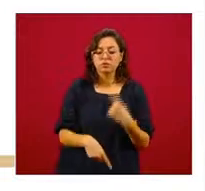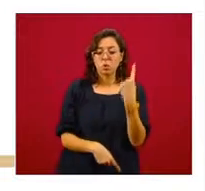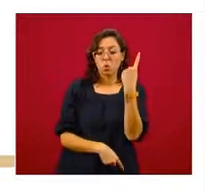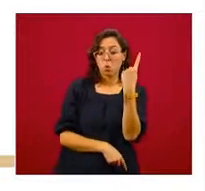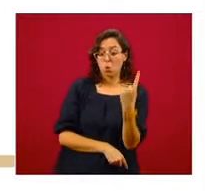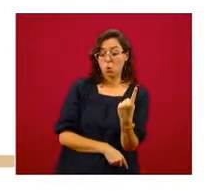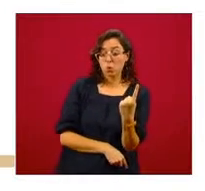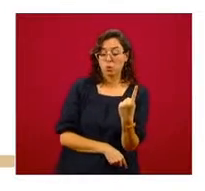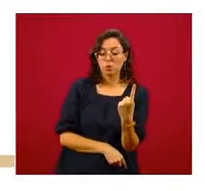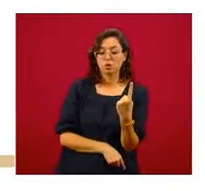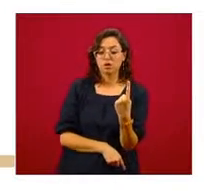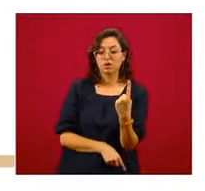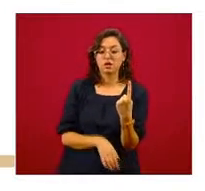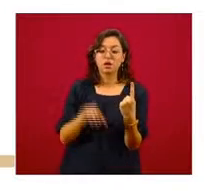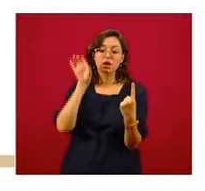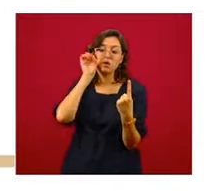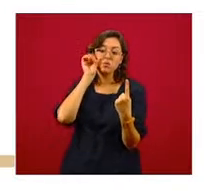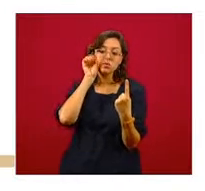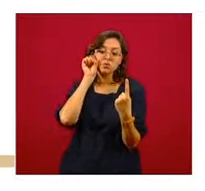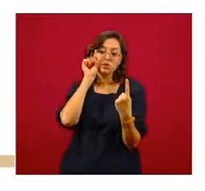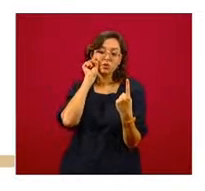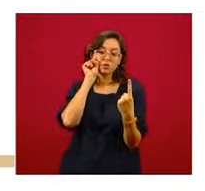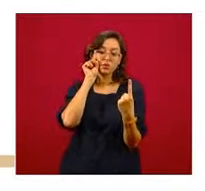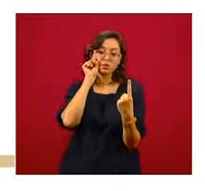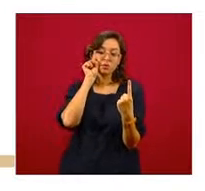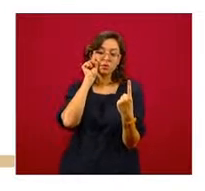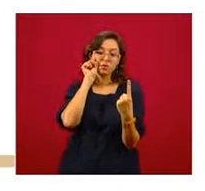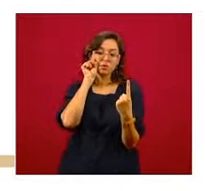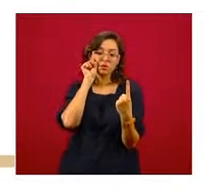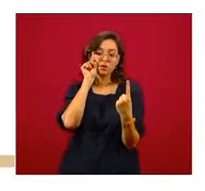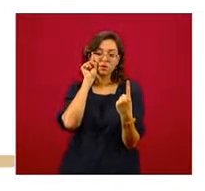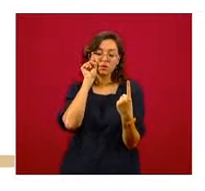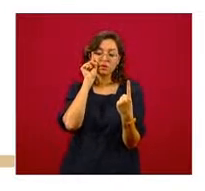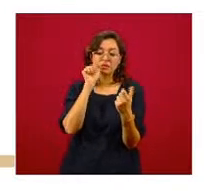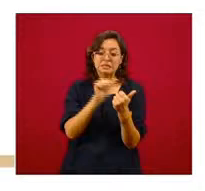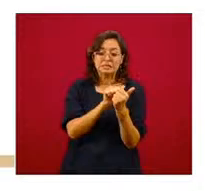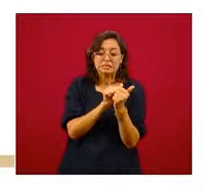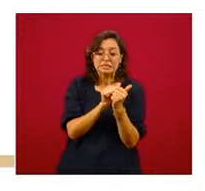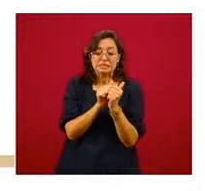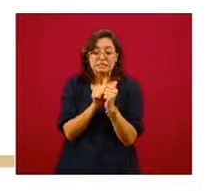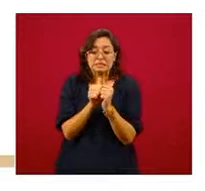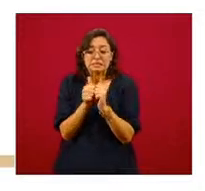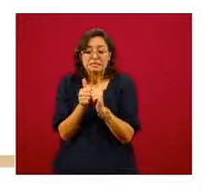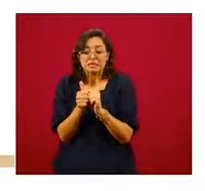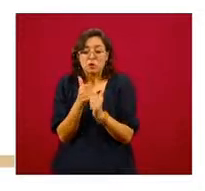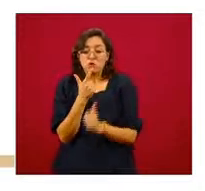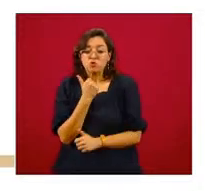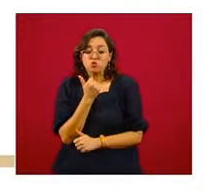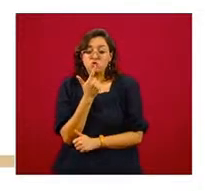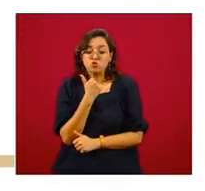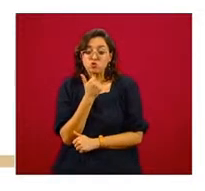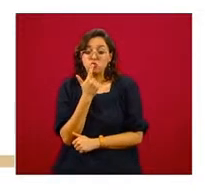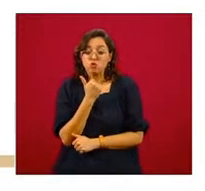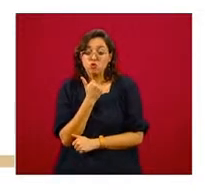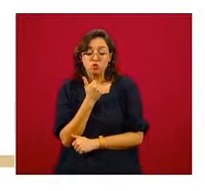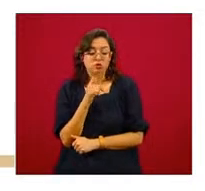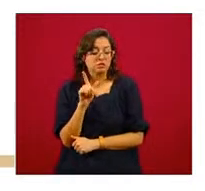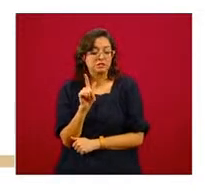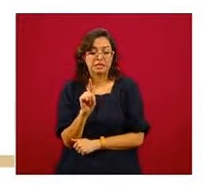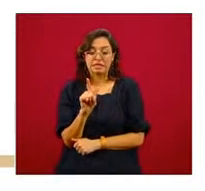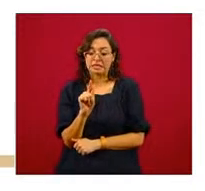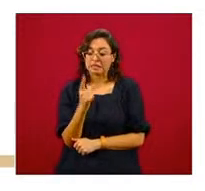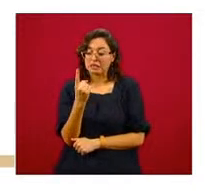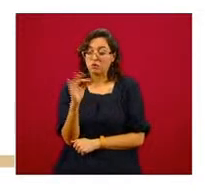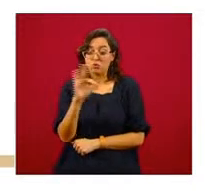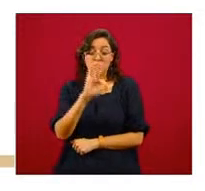are. Mexico, the state of Mexico, one of the indicators is